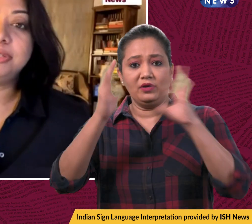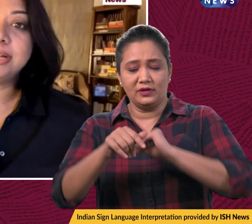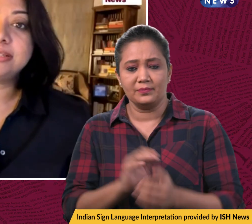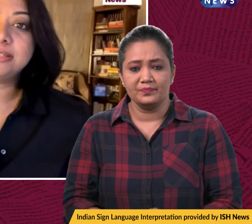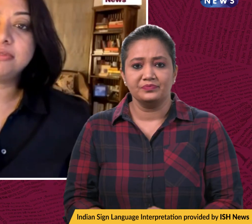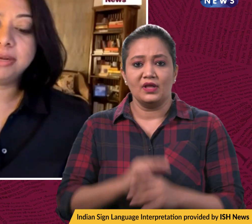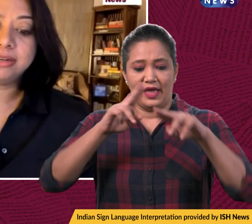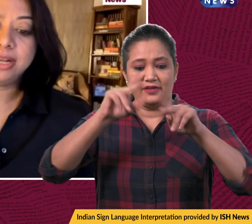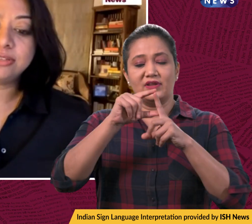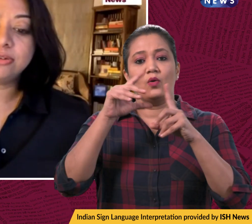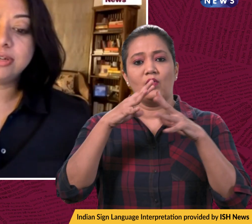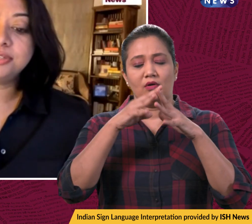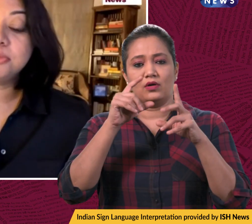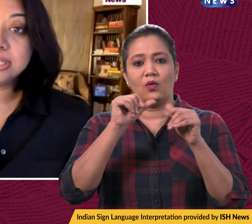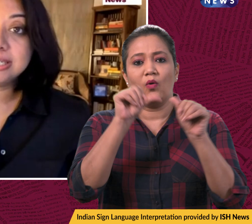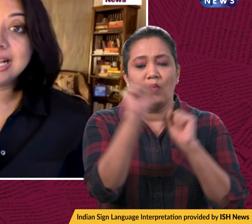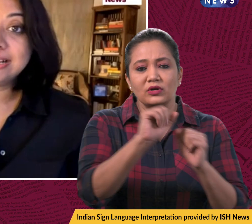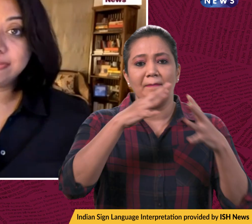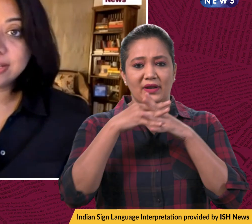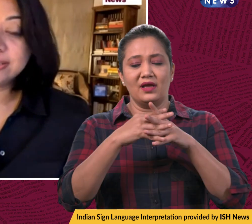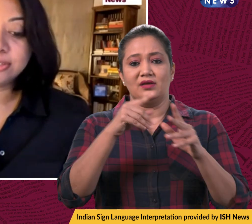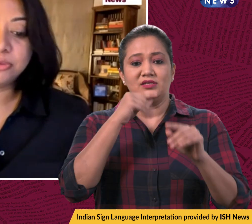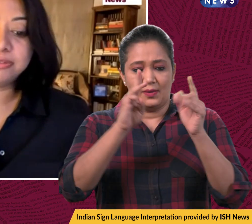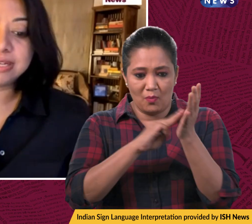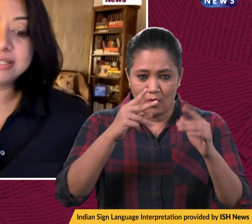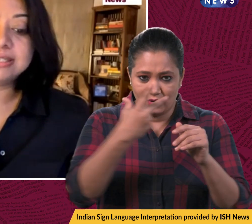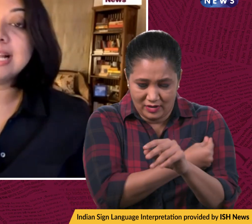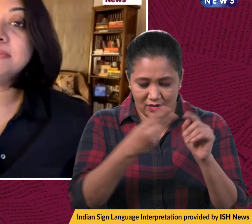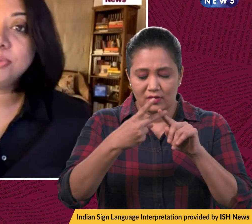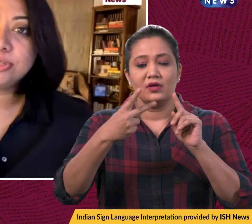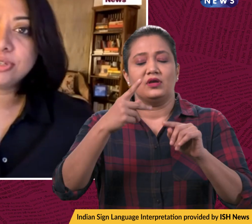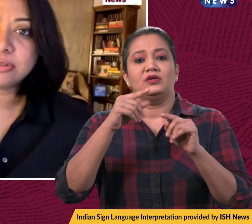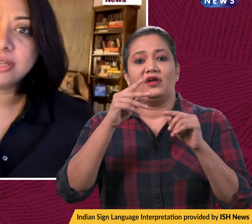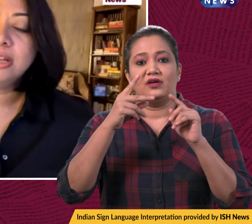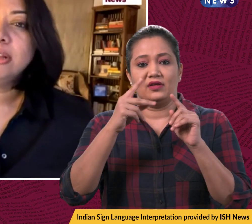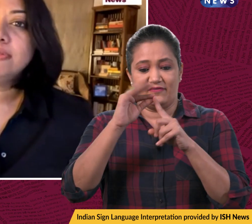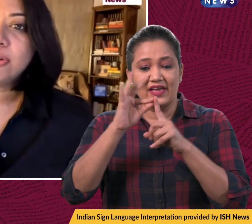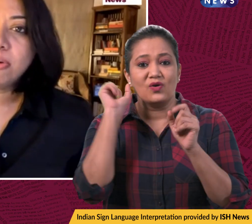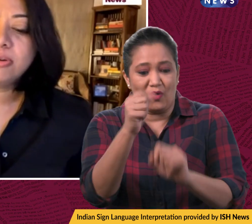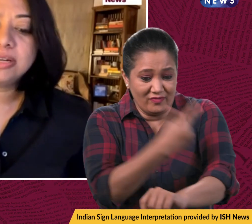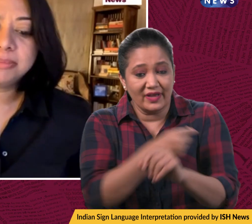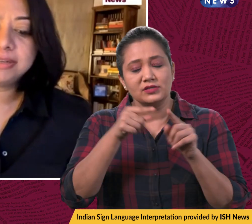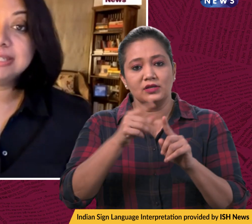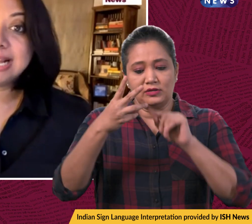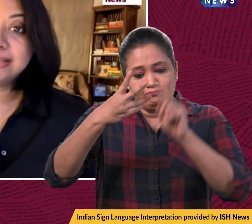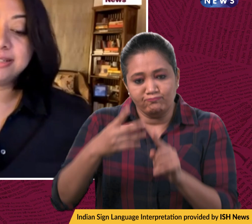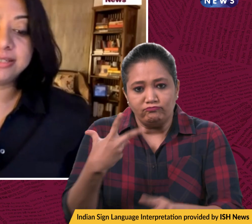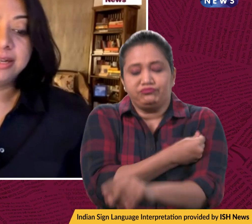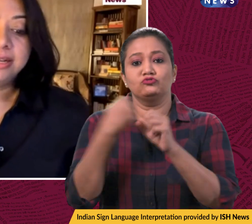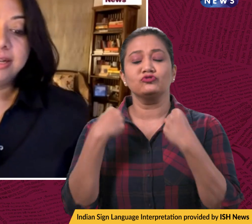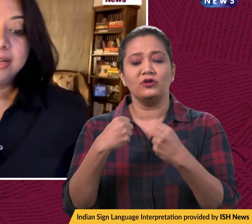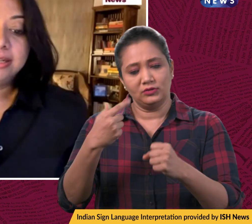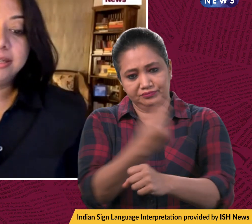of the United States of America has authorized Moderna and Pfizer's COVID vaccines as booster shots for all American